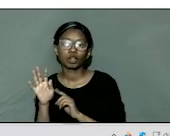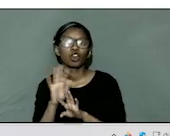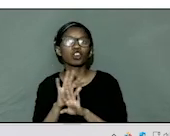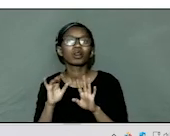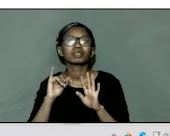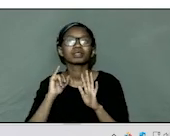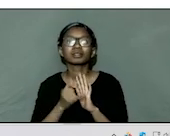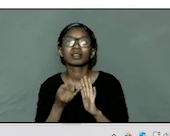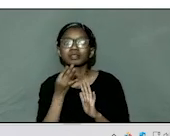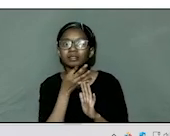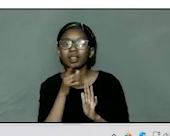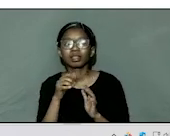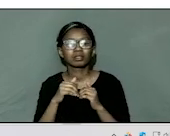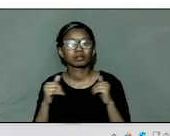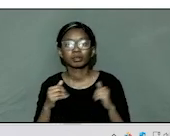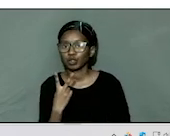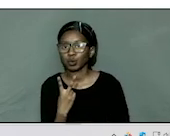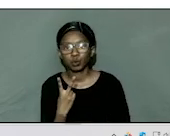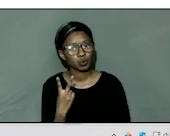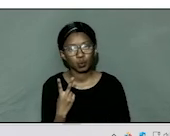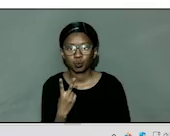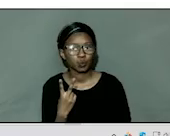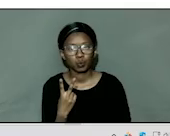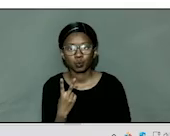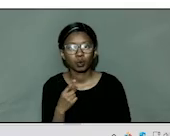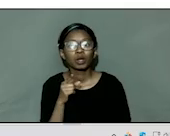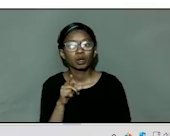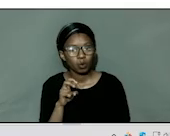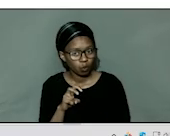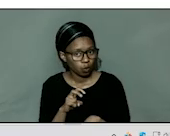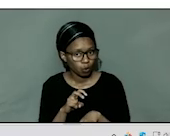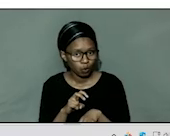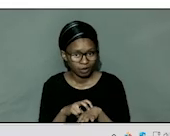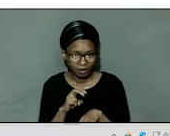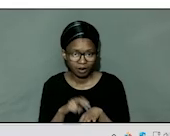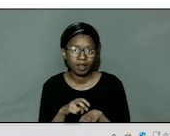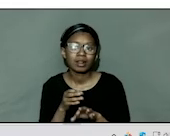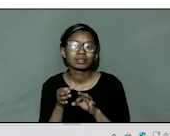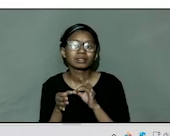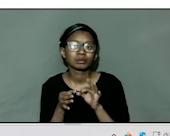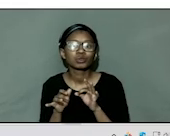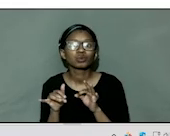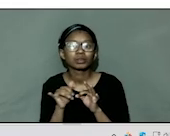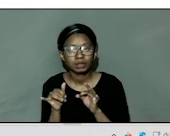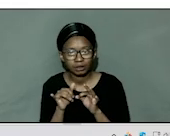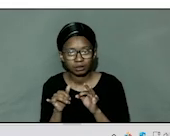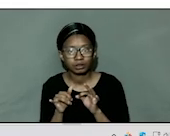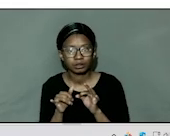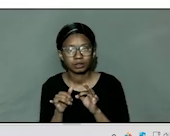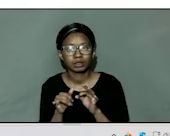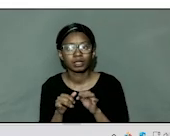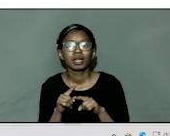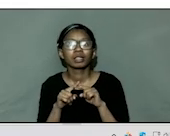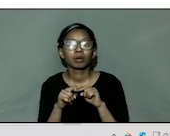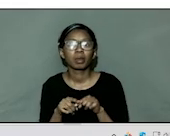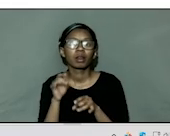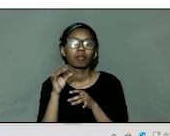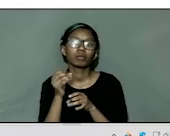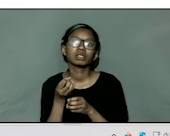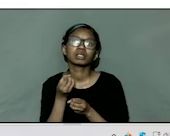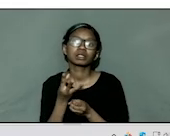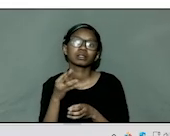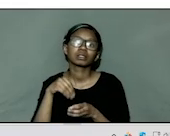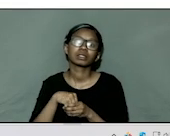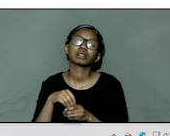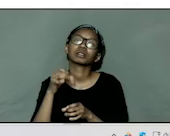splits into two. You don't leave it at that. Depending on the information that will be given on the